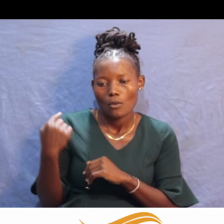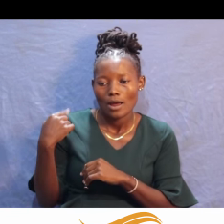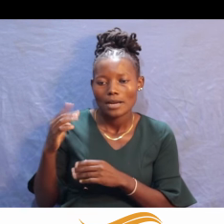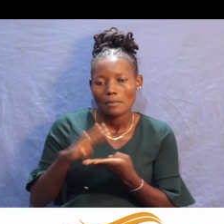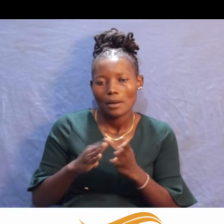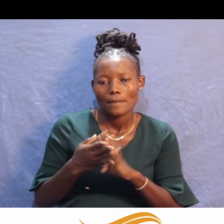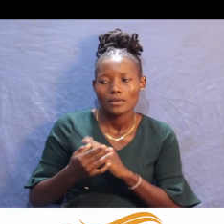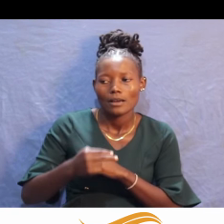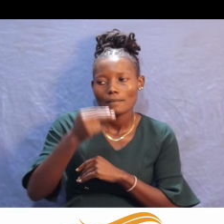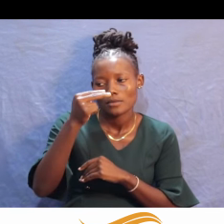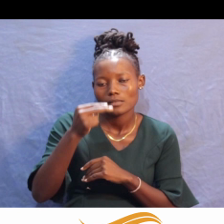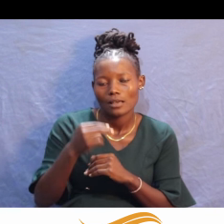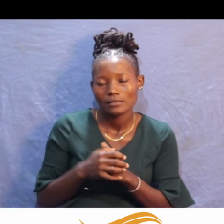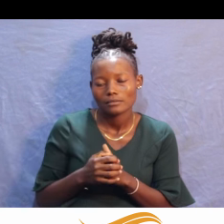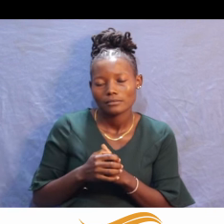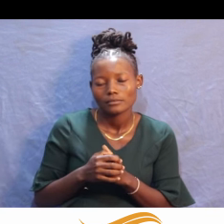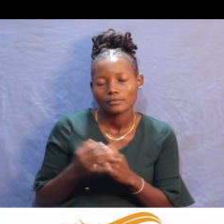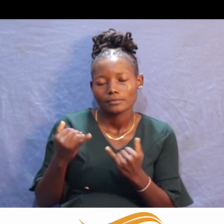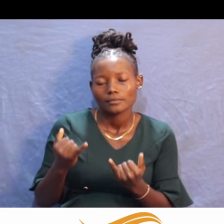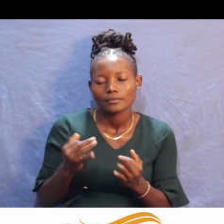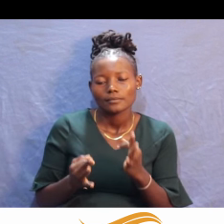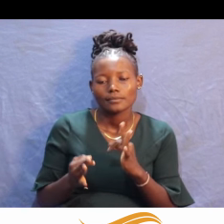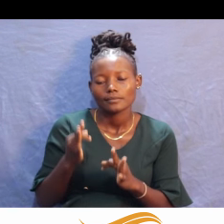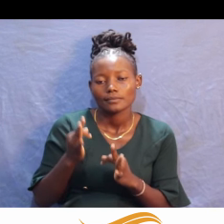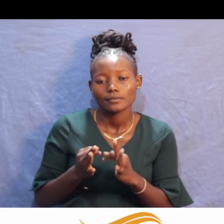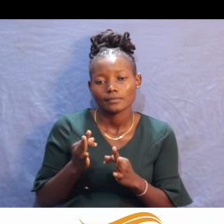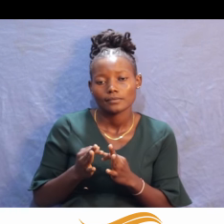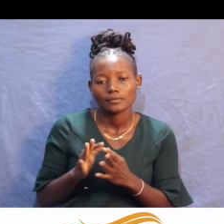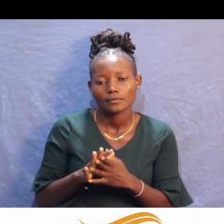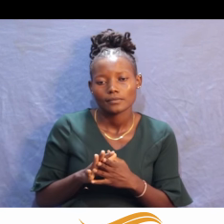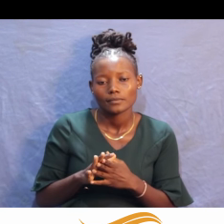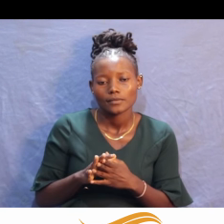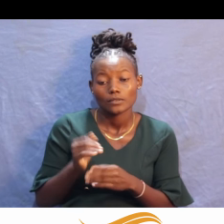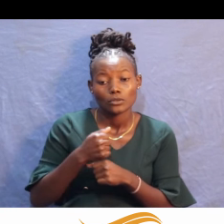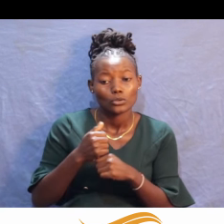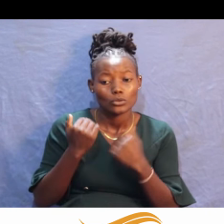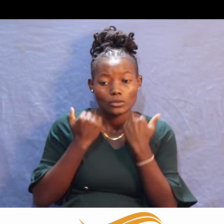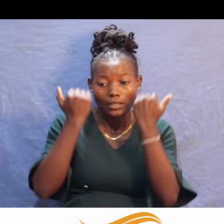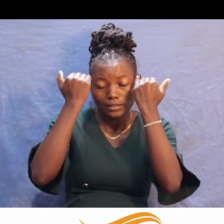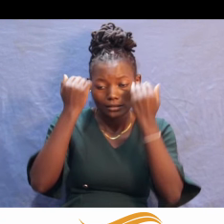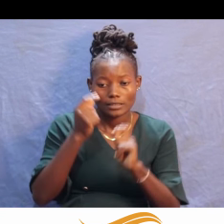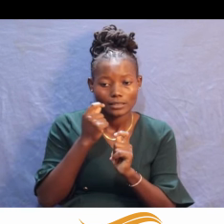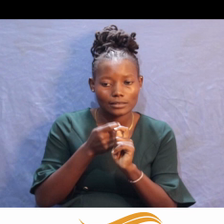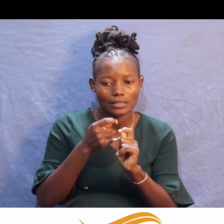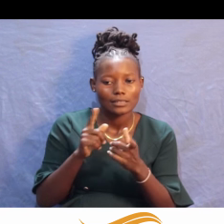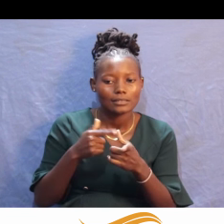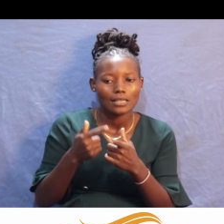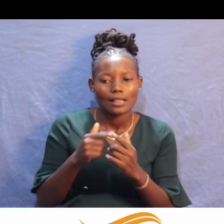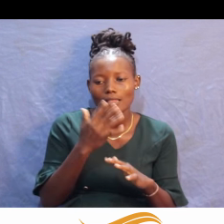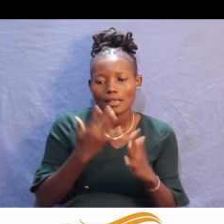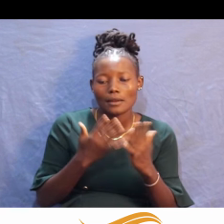have disease state. So if you're doing a stress test and your blood pressure goes up, both